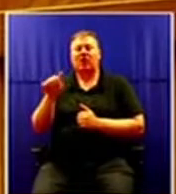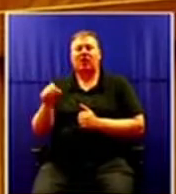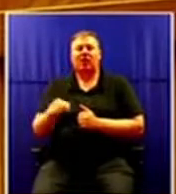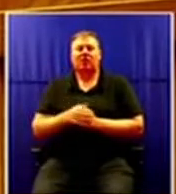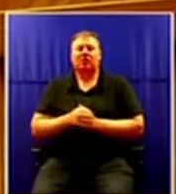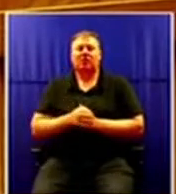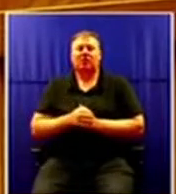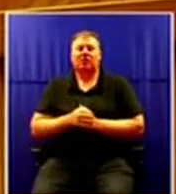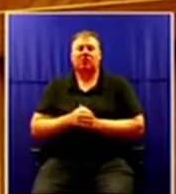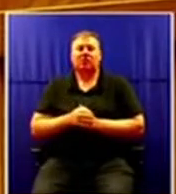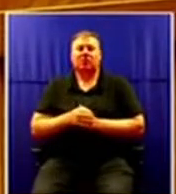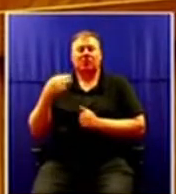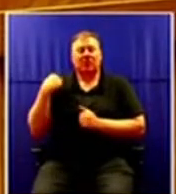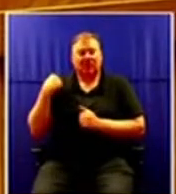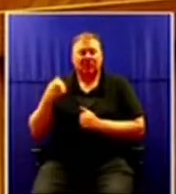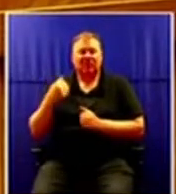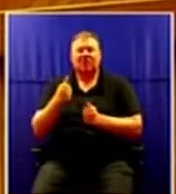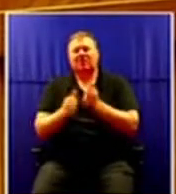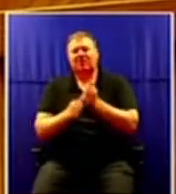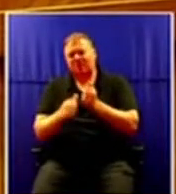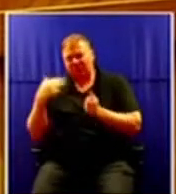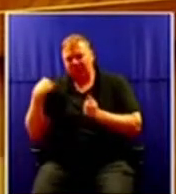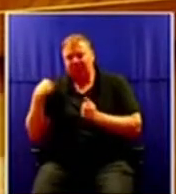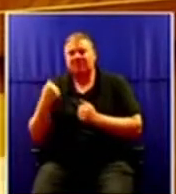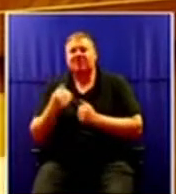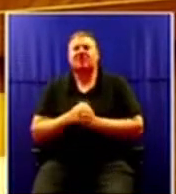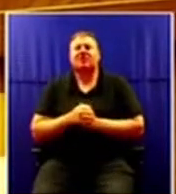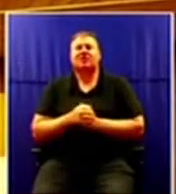Ministers and Deputy Ministers,